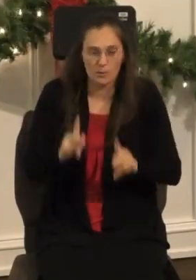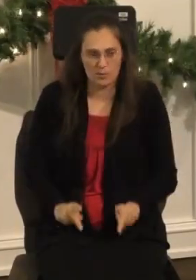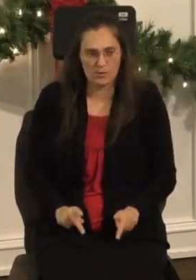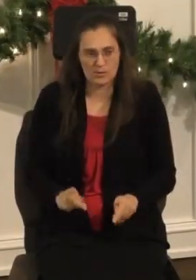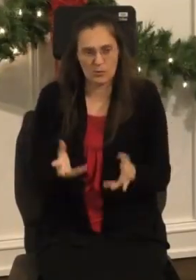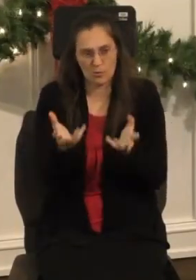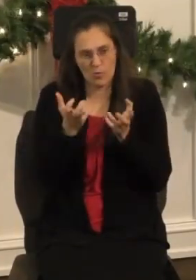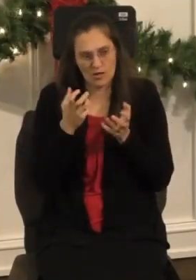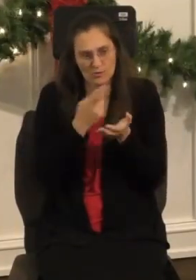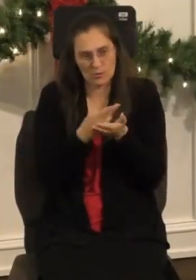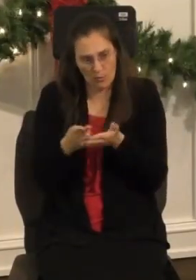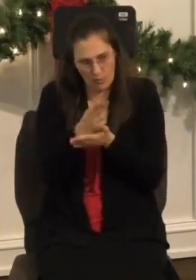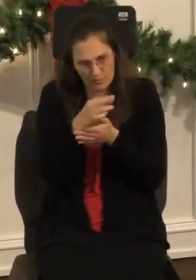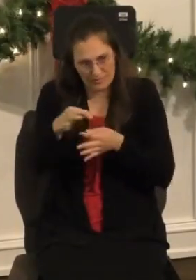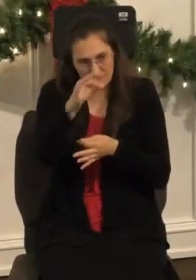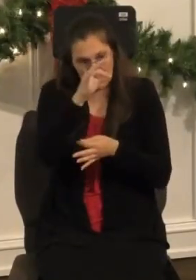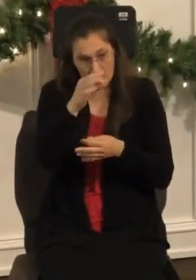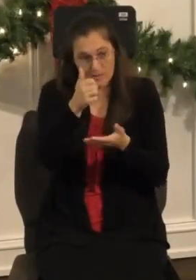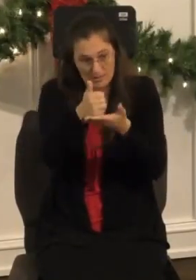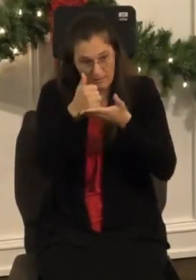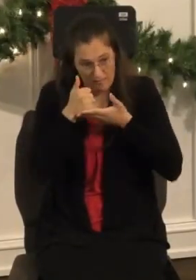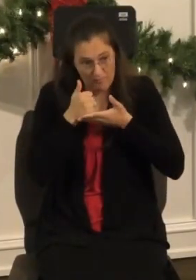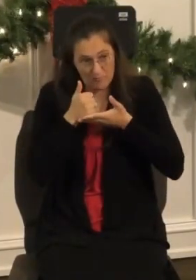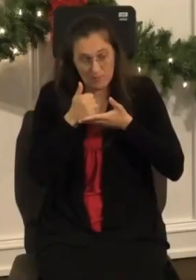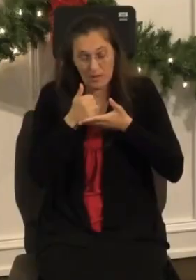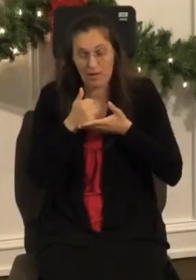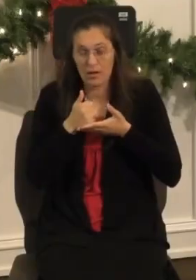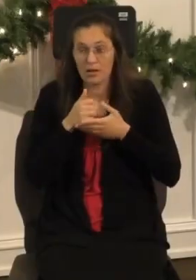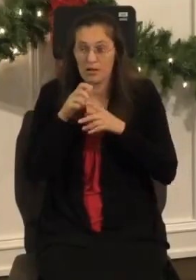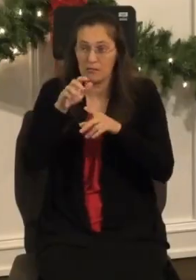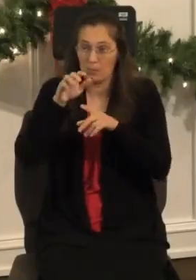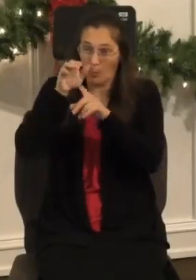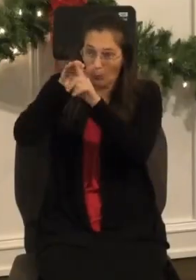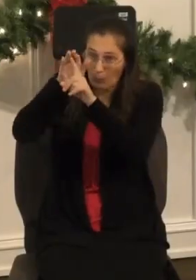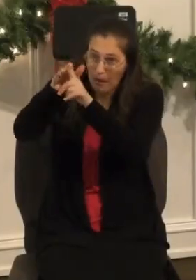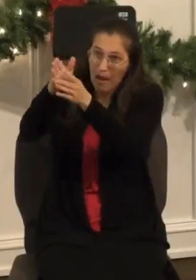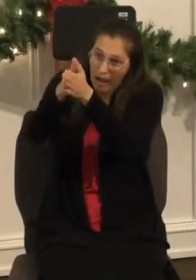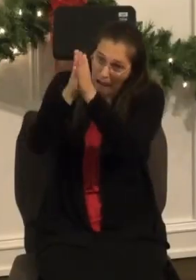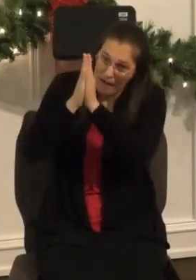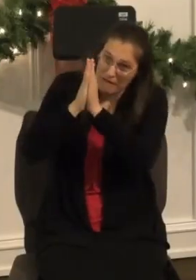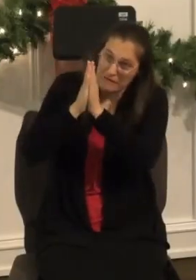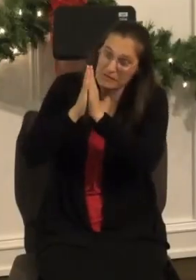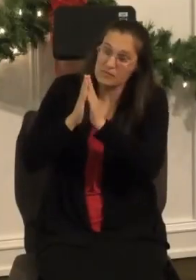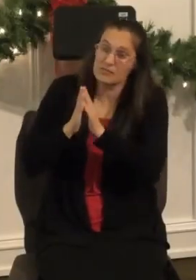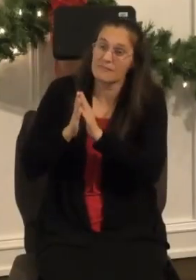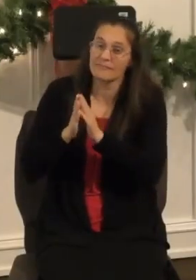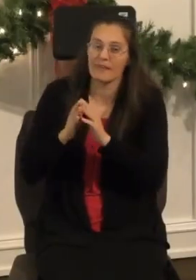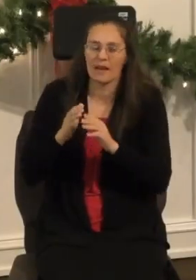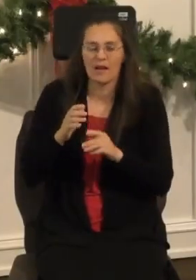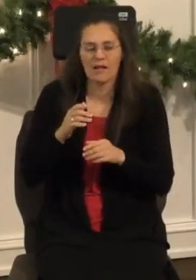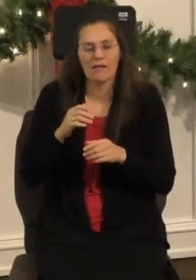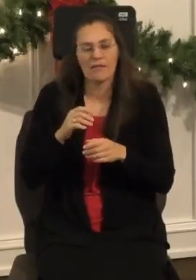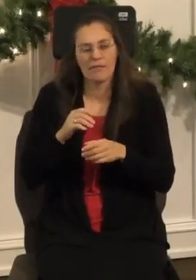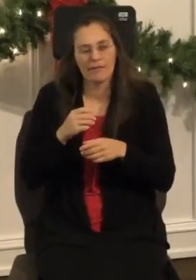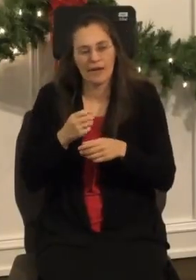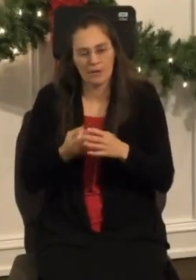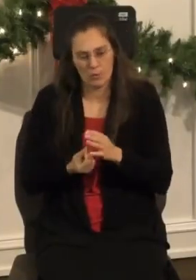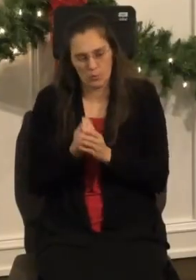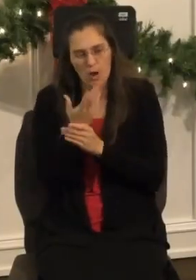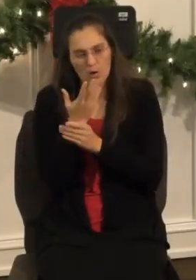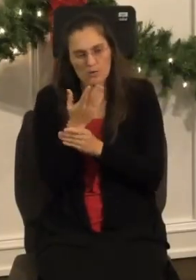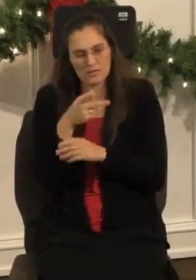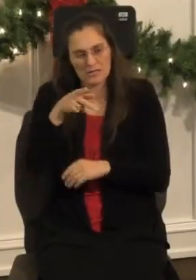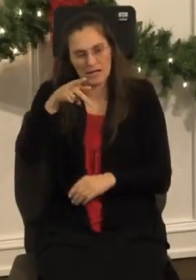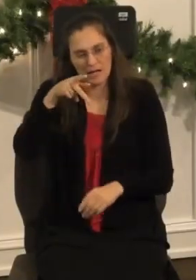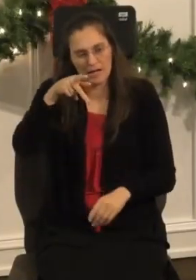He produces what's called temperance. That means that God helps you to bring things in control. So you stop